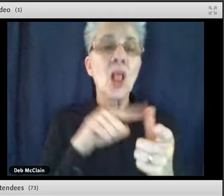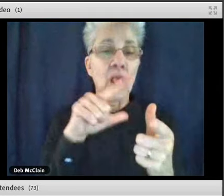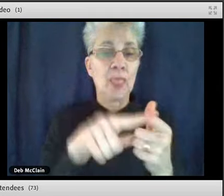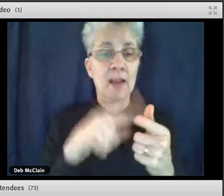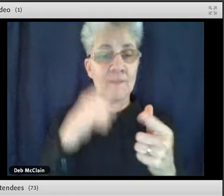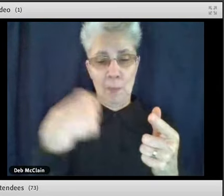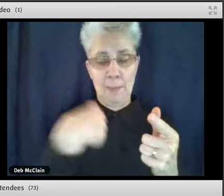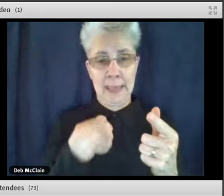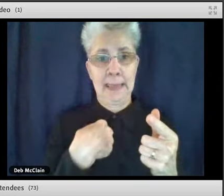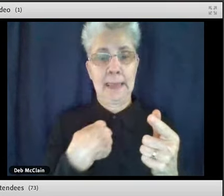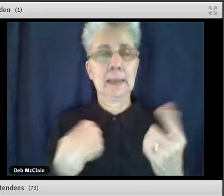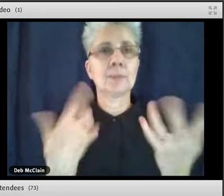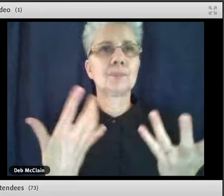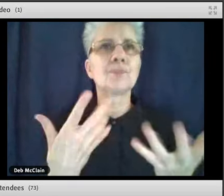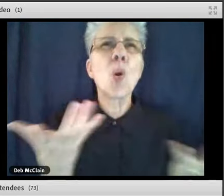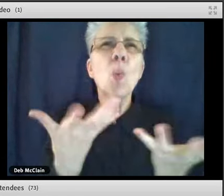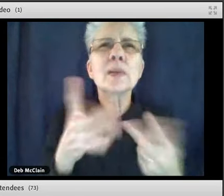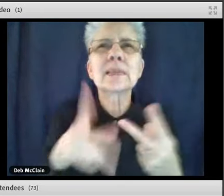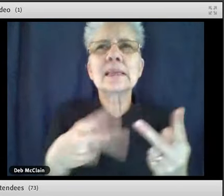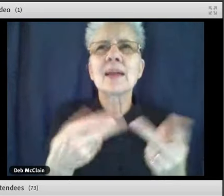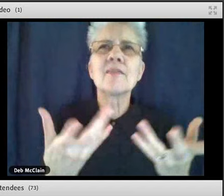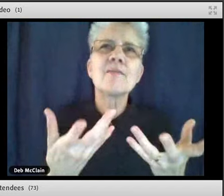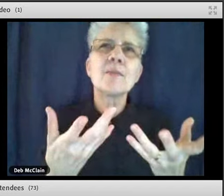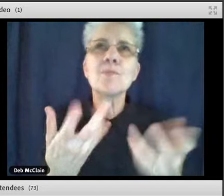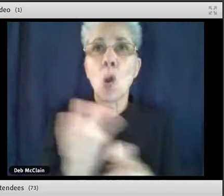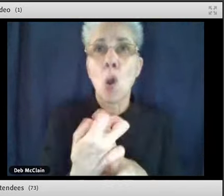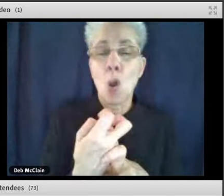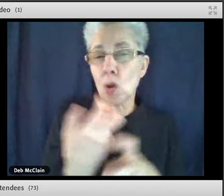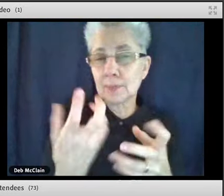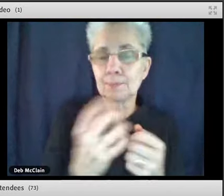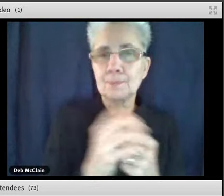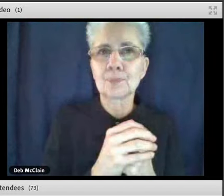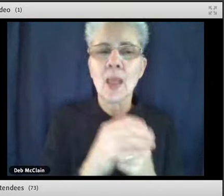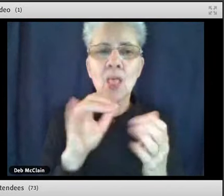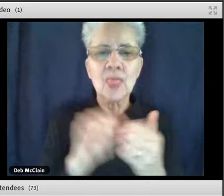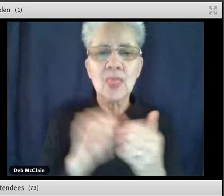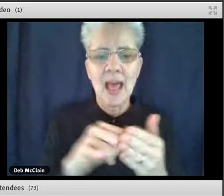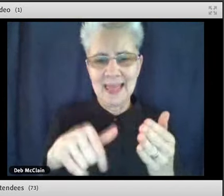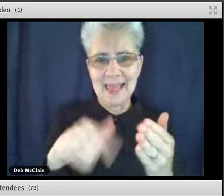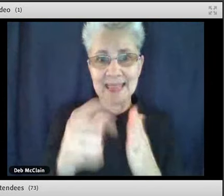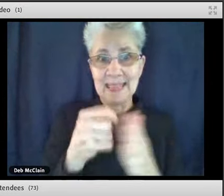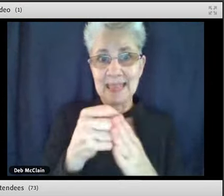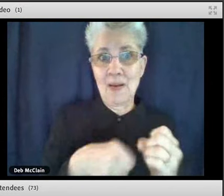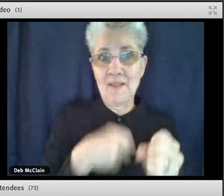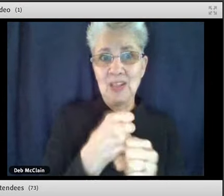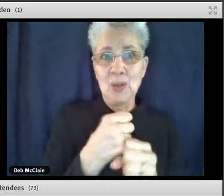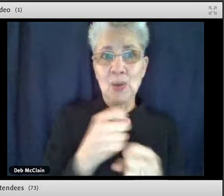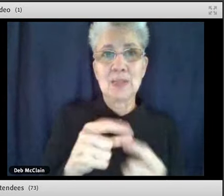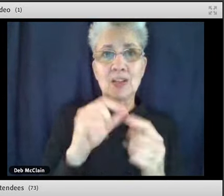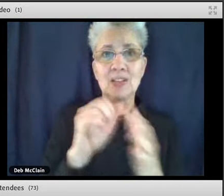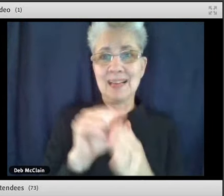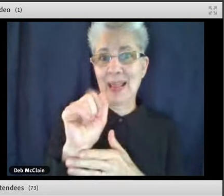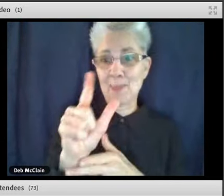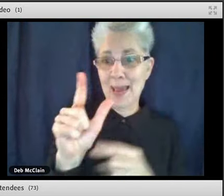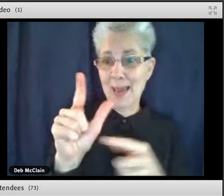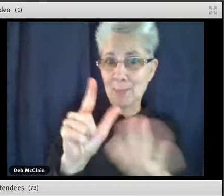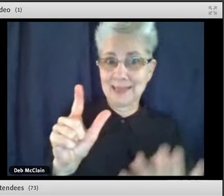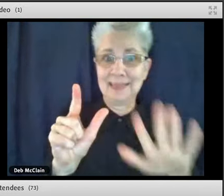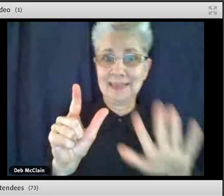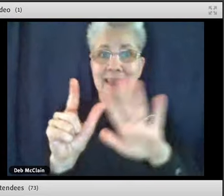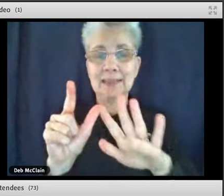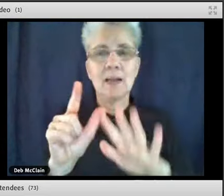me, what's kind of hard is that this time of year, especially in Alabama, and